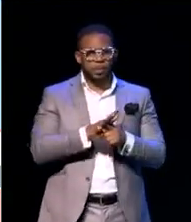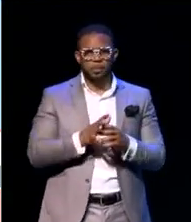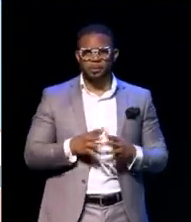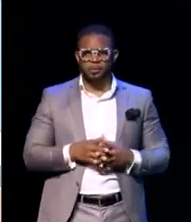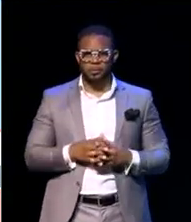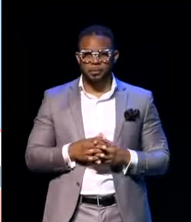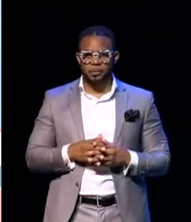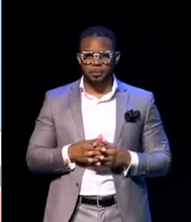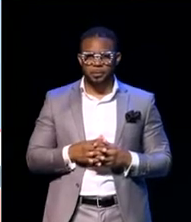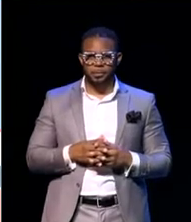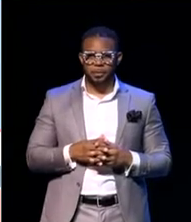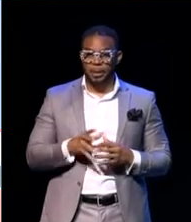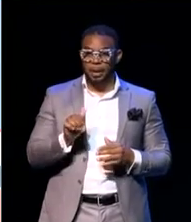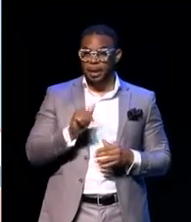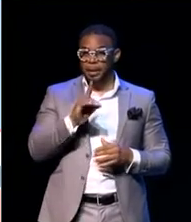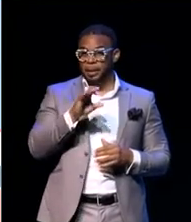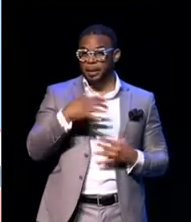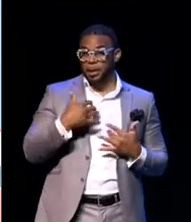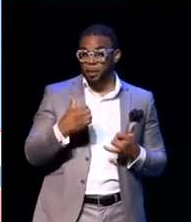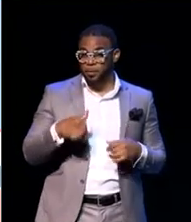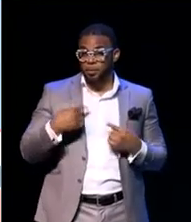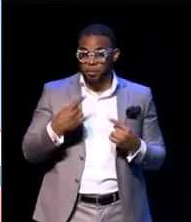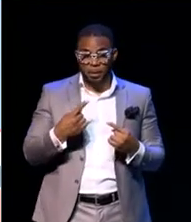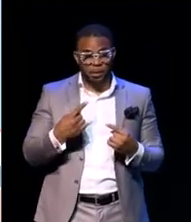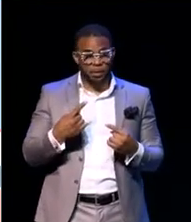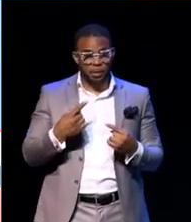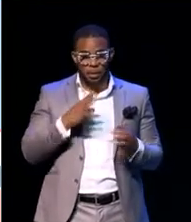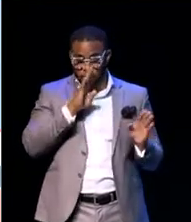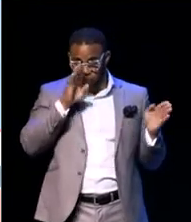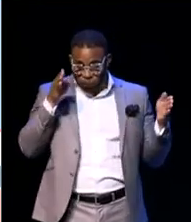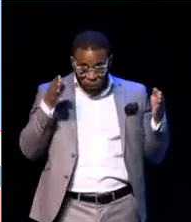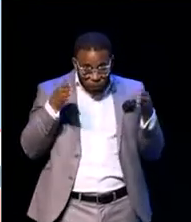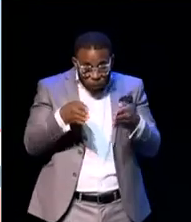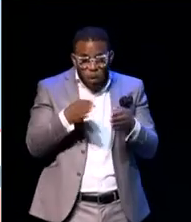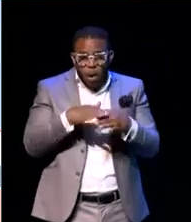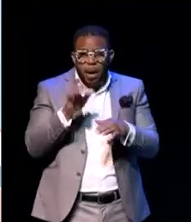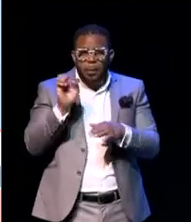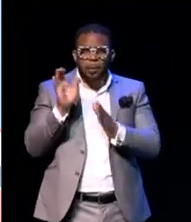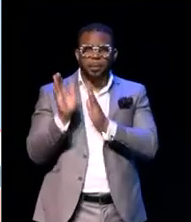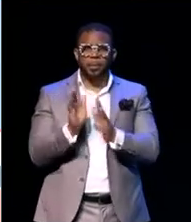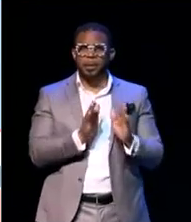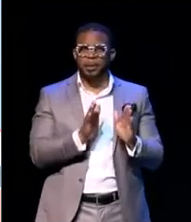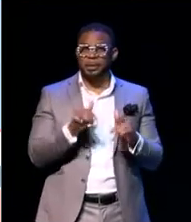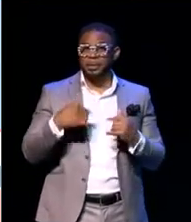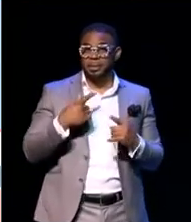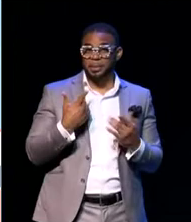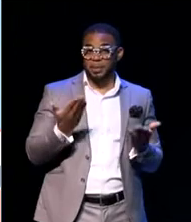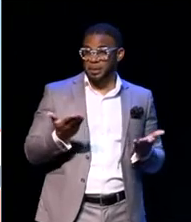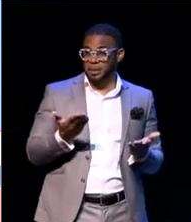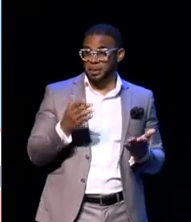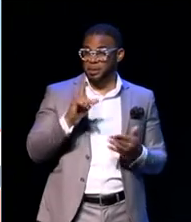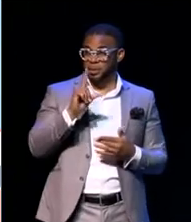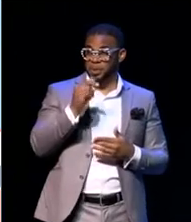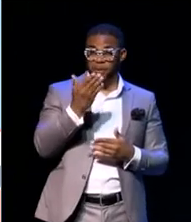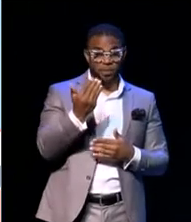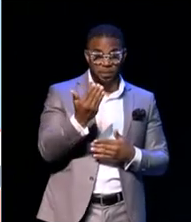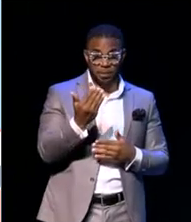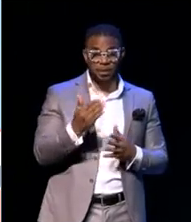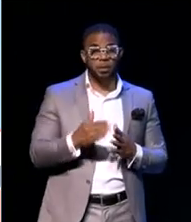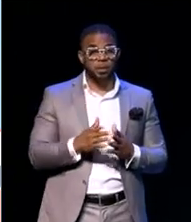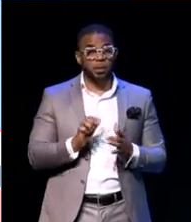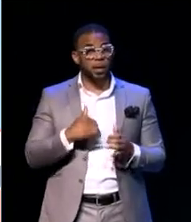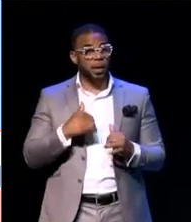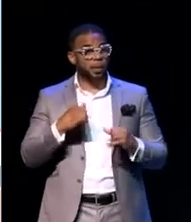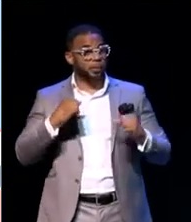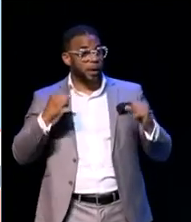pandemic. At DC Health, we've been laser focused on emergency preparedness since I've been here in 2015. We